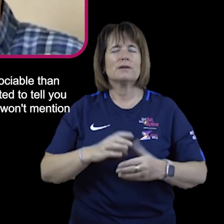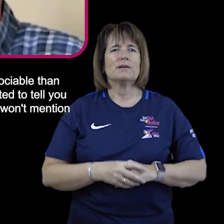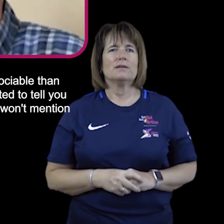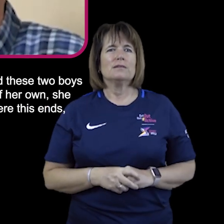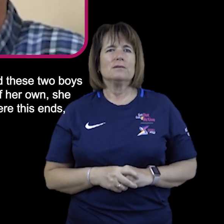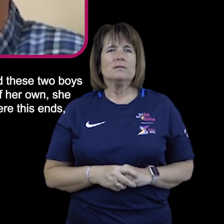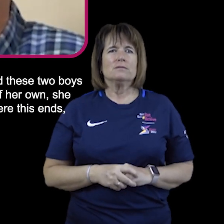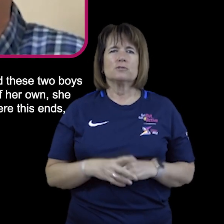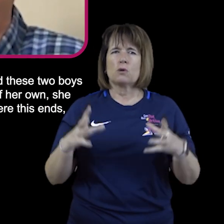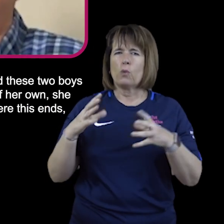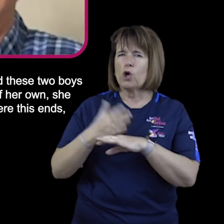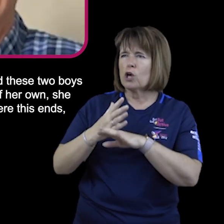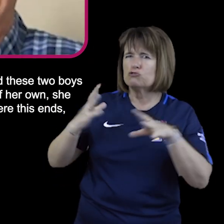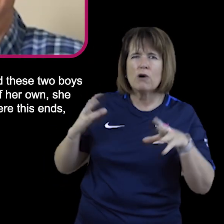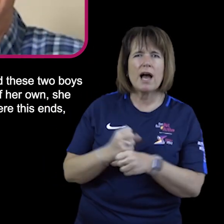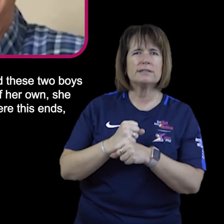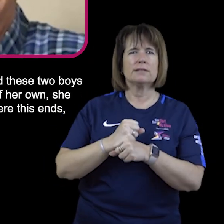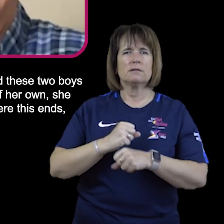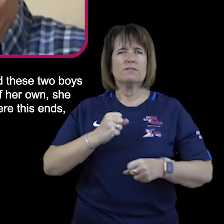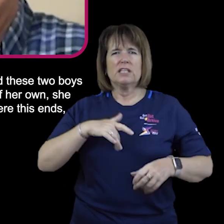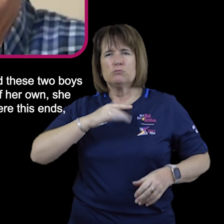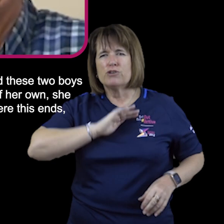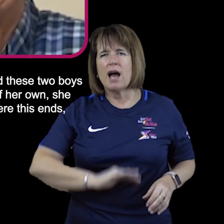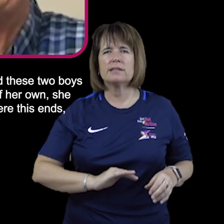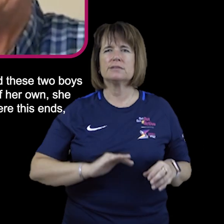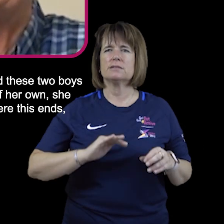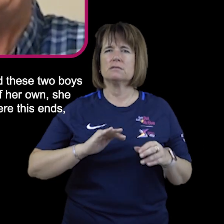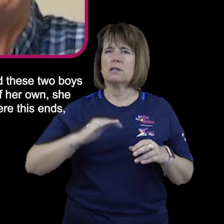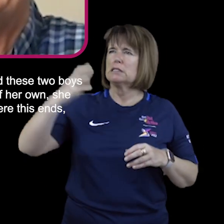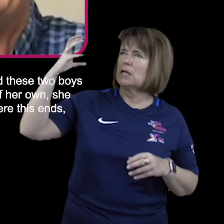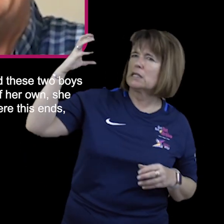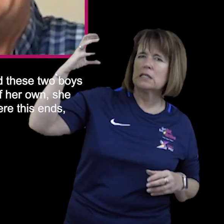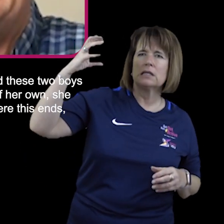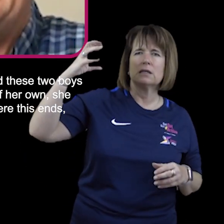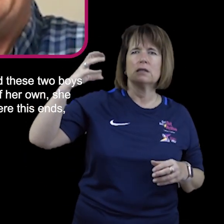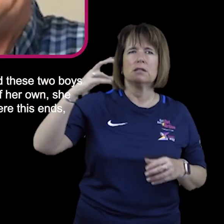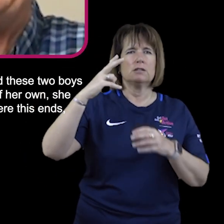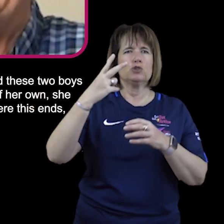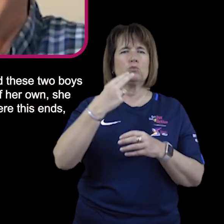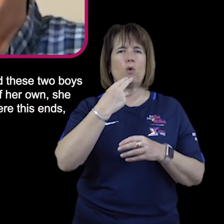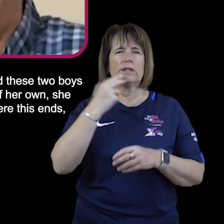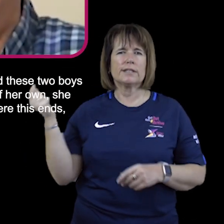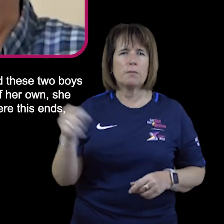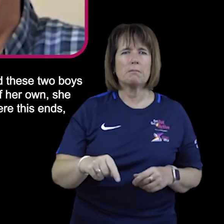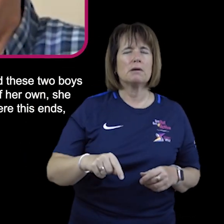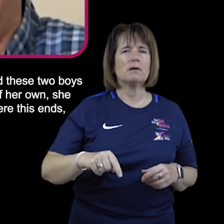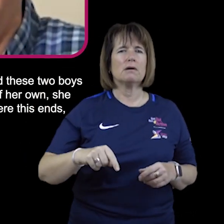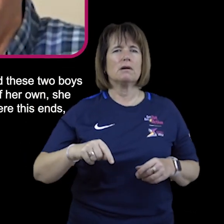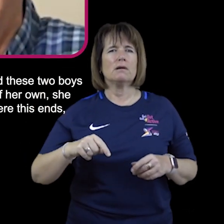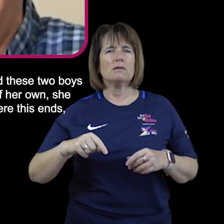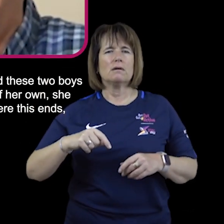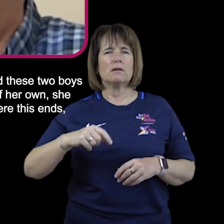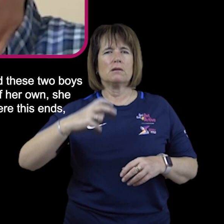bit low. She'd had a lot of stress at work and was feeling a bit depressed. And it was quite a sunny day. And these 2 boys turned